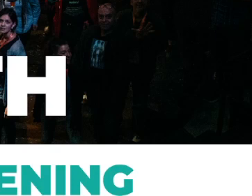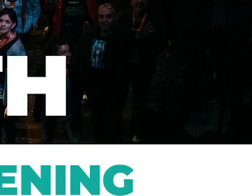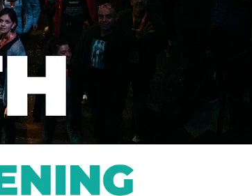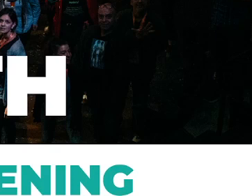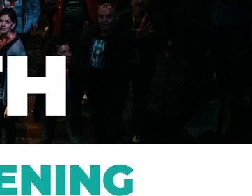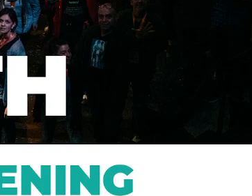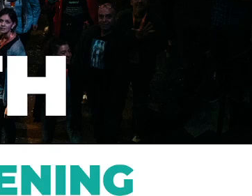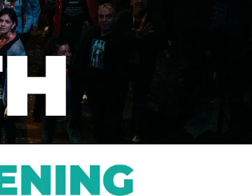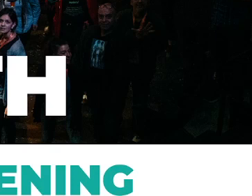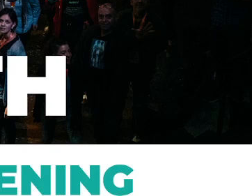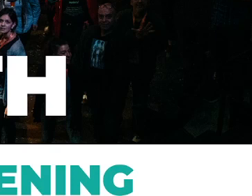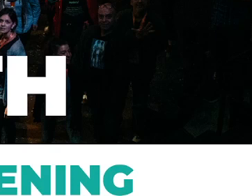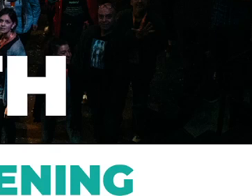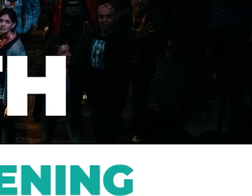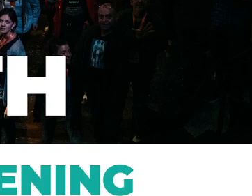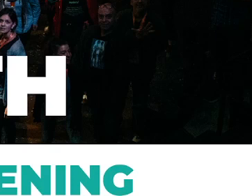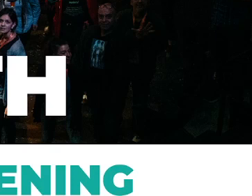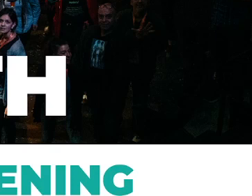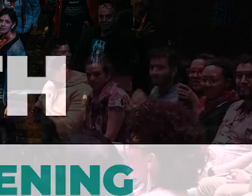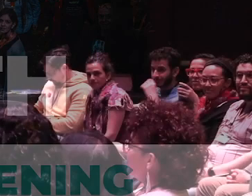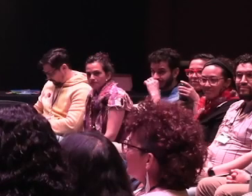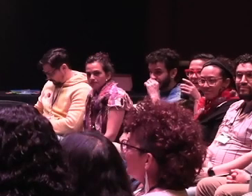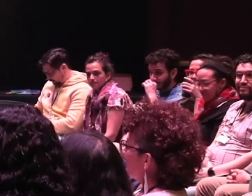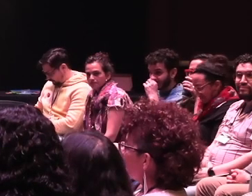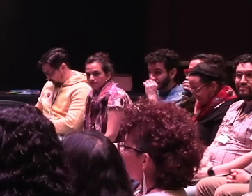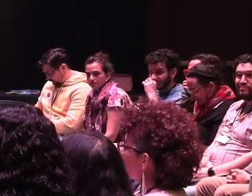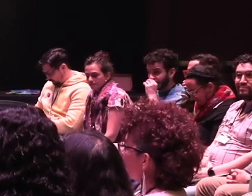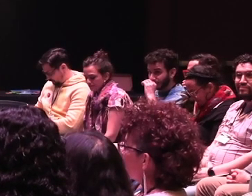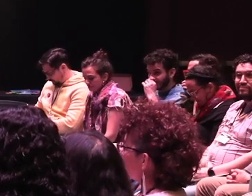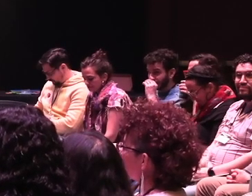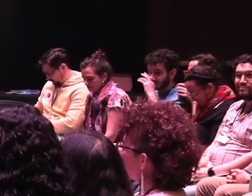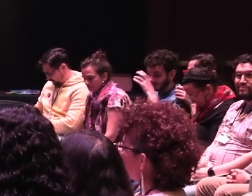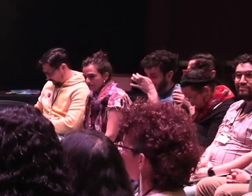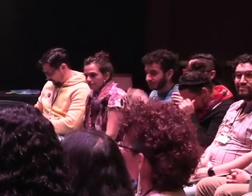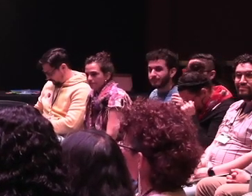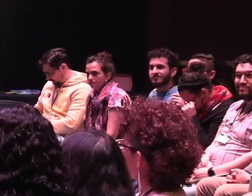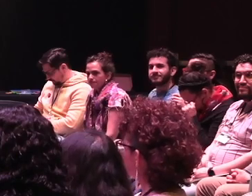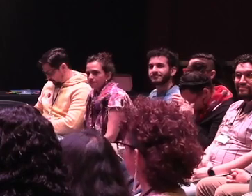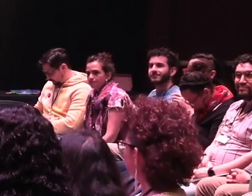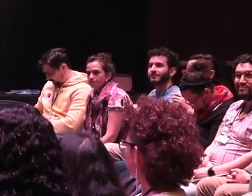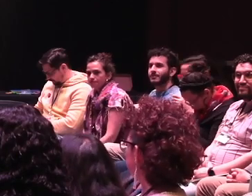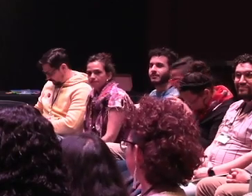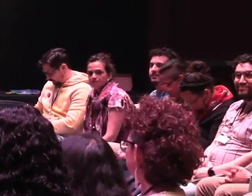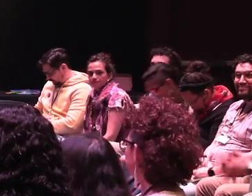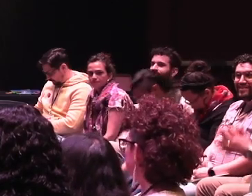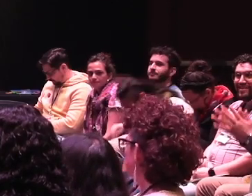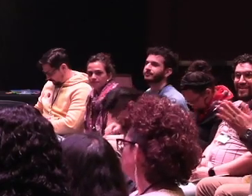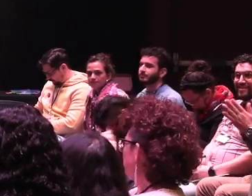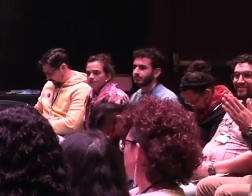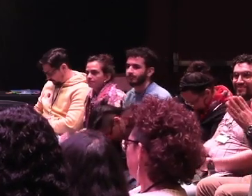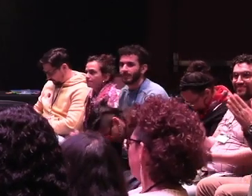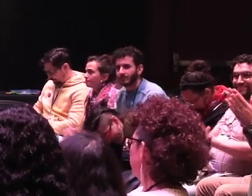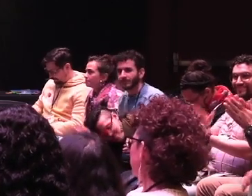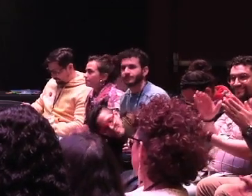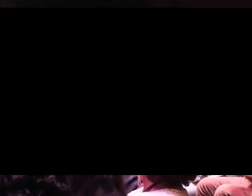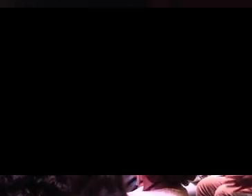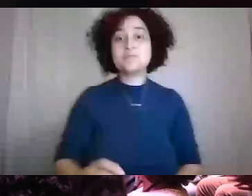my fun responsibility to pivot us into the official welcoming remarks. So we're here. Hi,